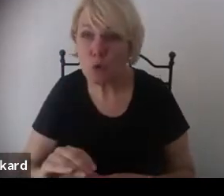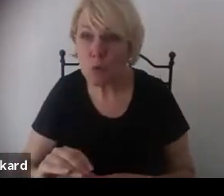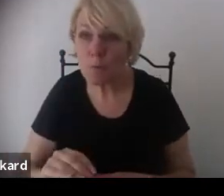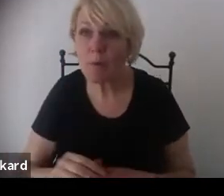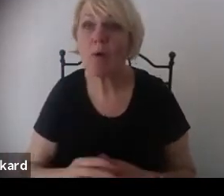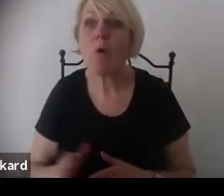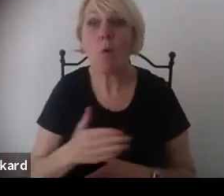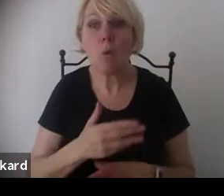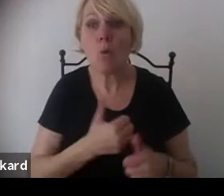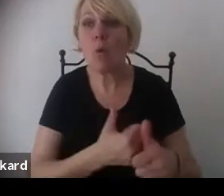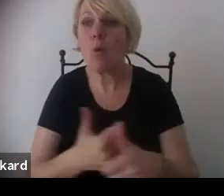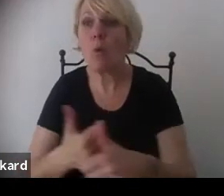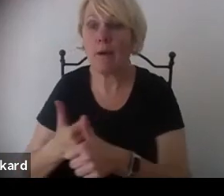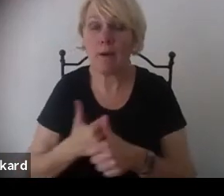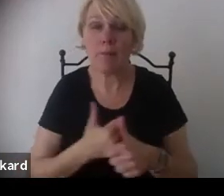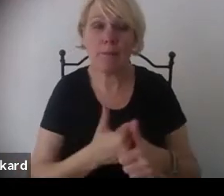to